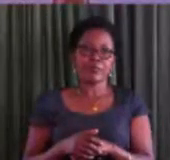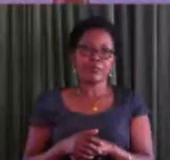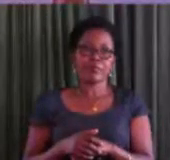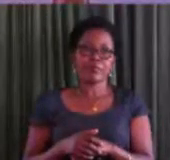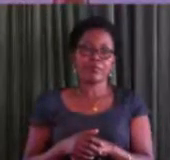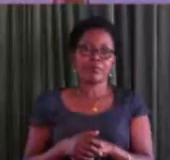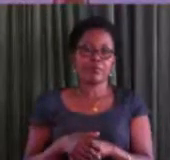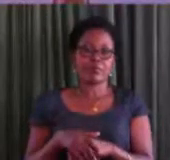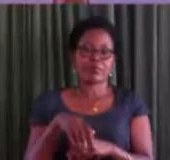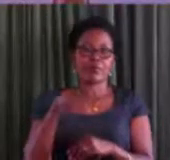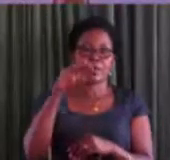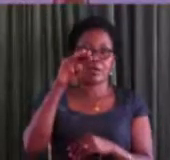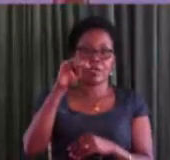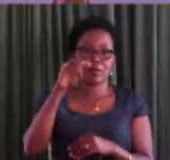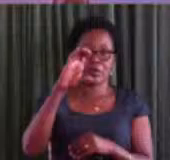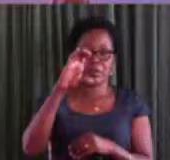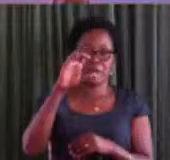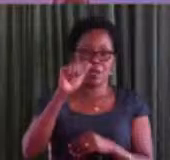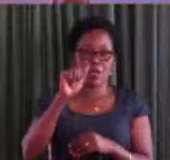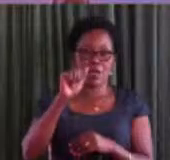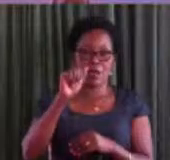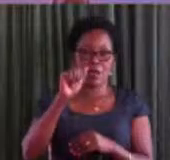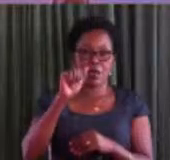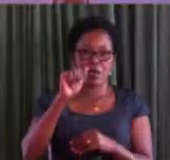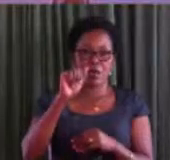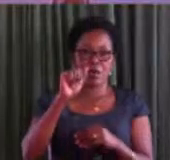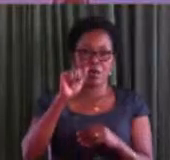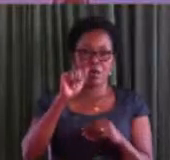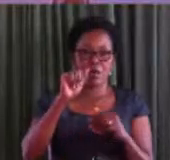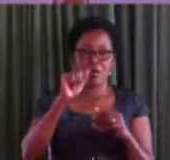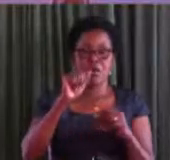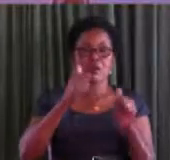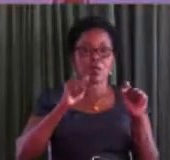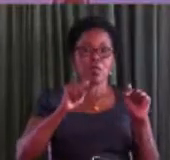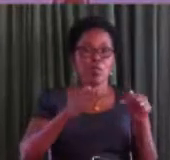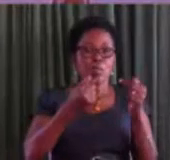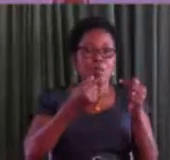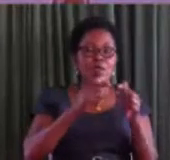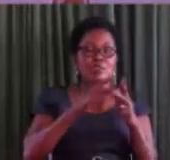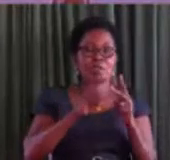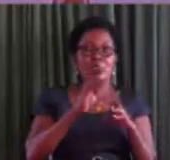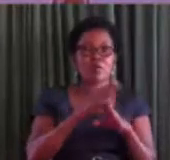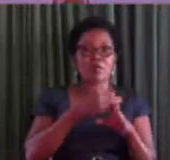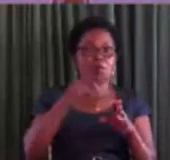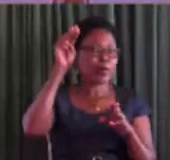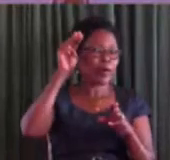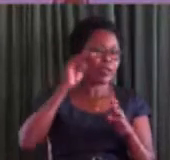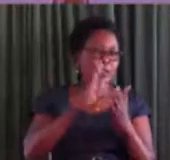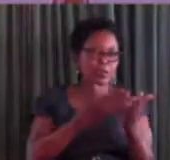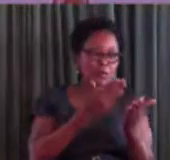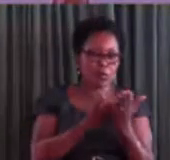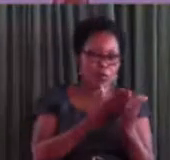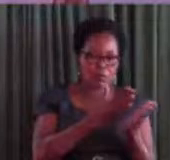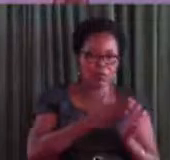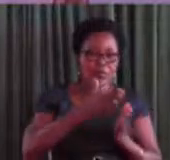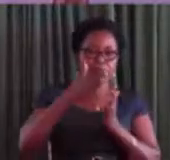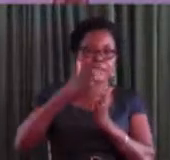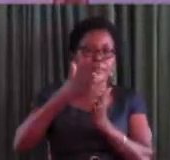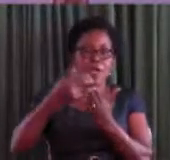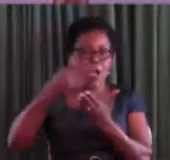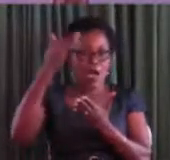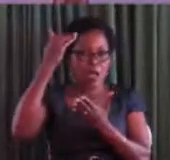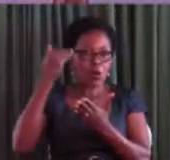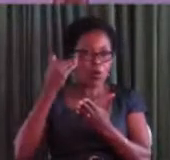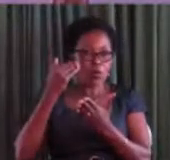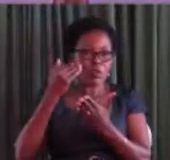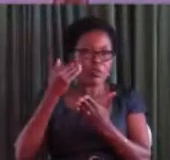The MCA disputes start from the magistrates' court, the appeal to the High Court. If they